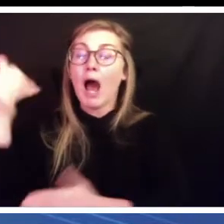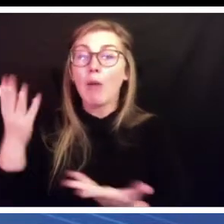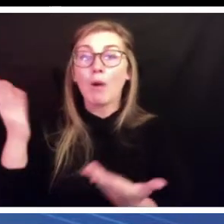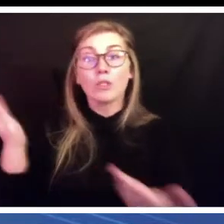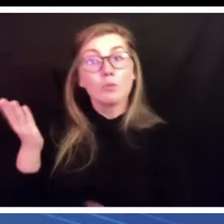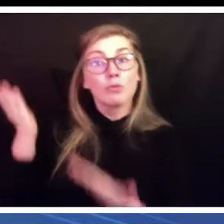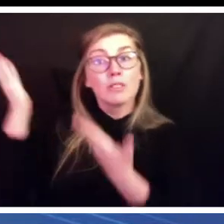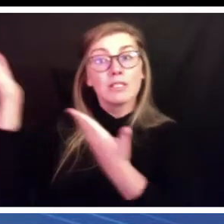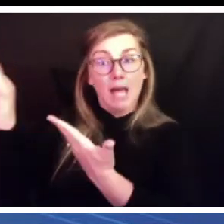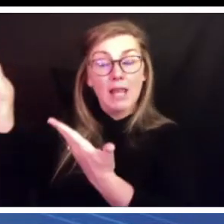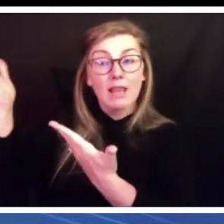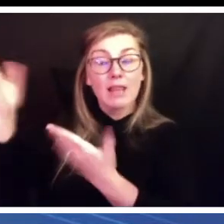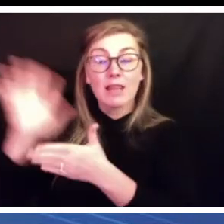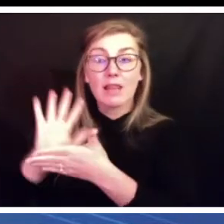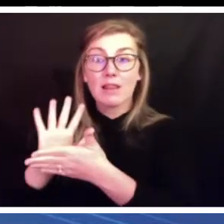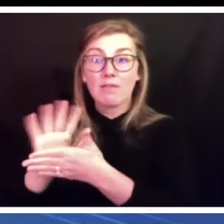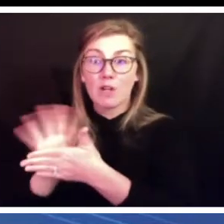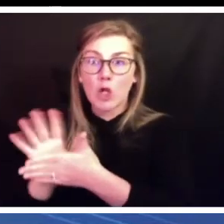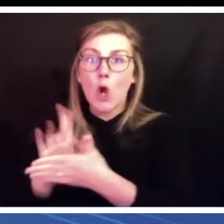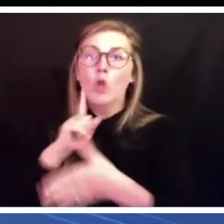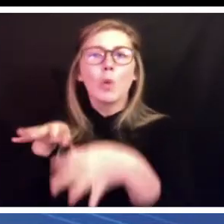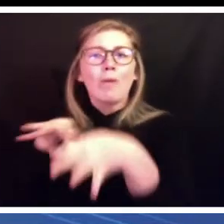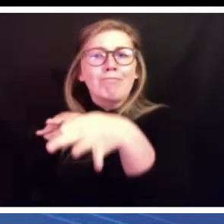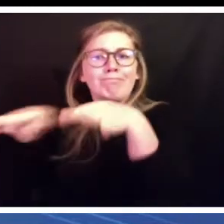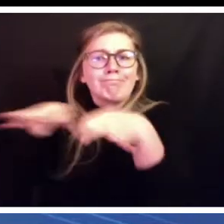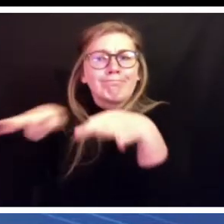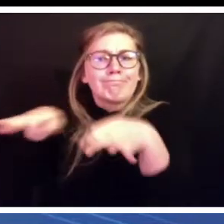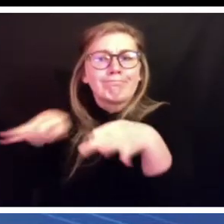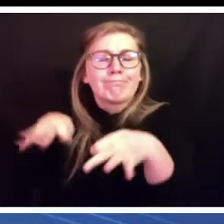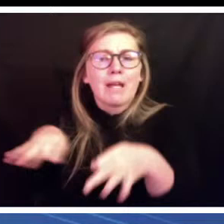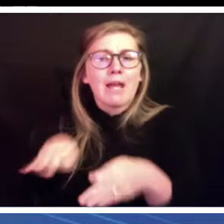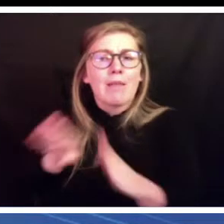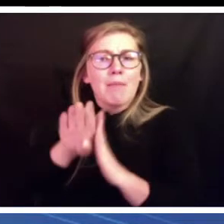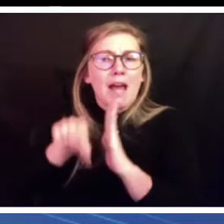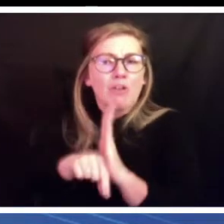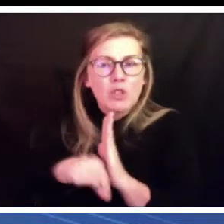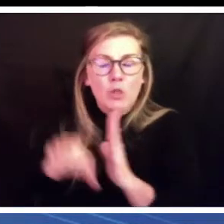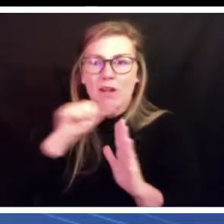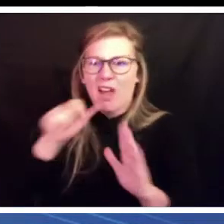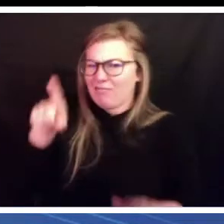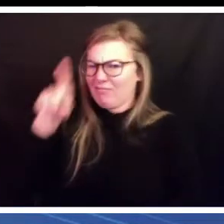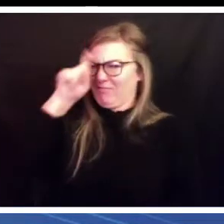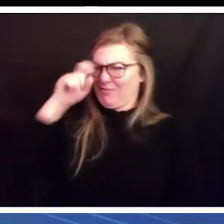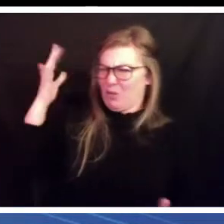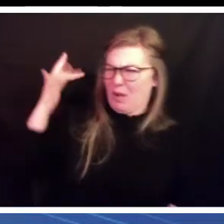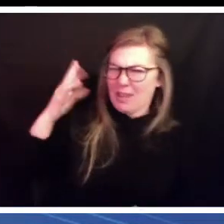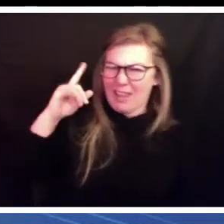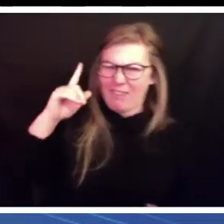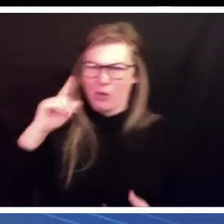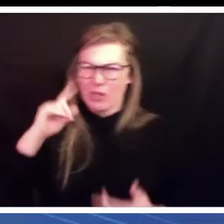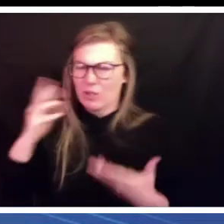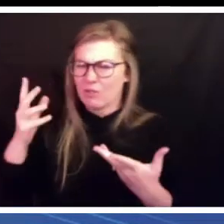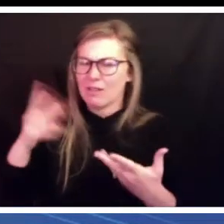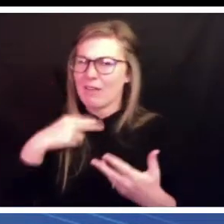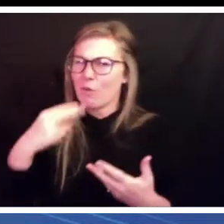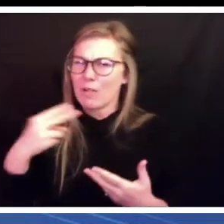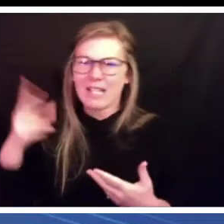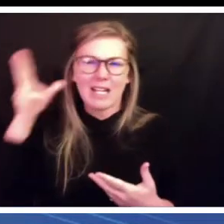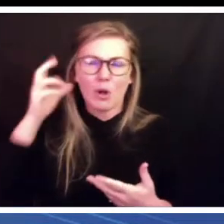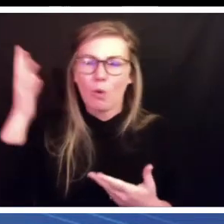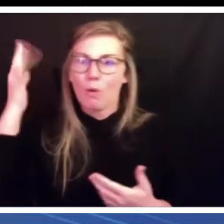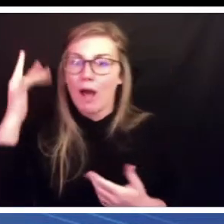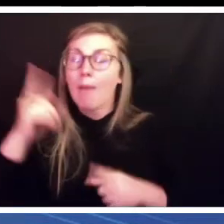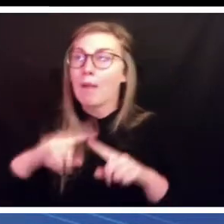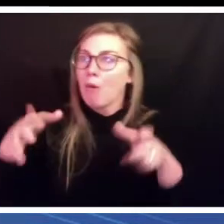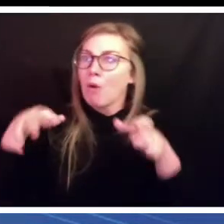not bewildered by this voice. What am I doing? Why am I doing it? And I wanted also to thank the DRA for all their efforts